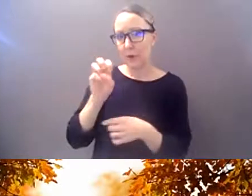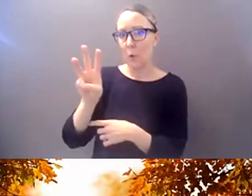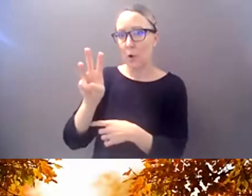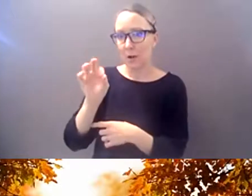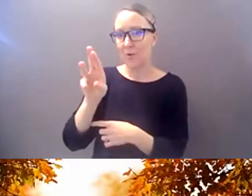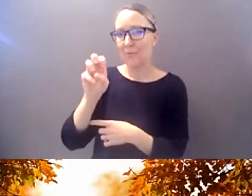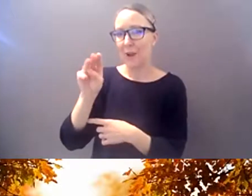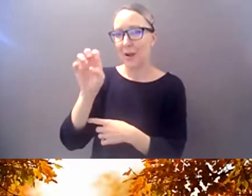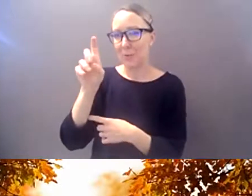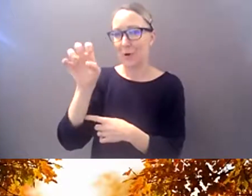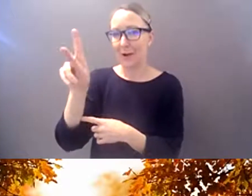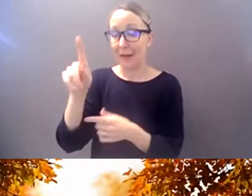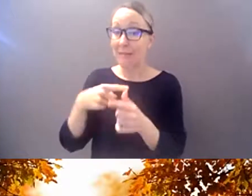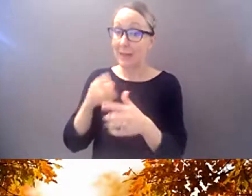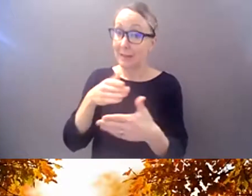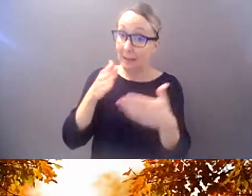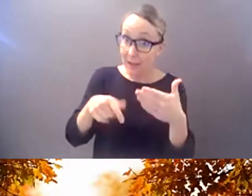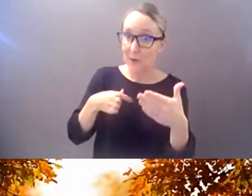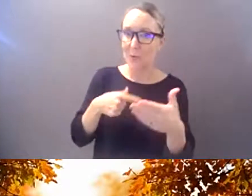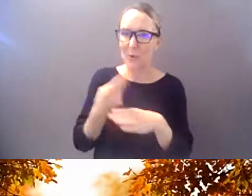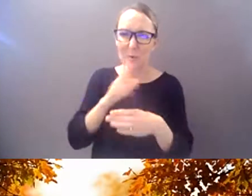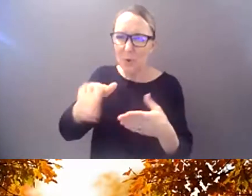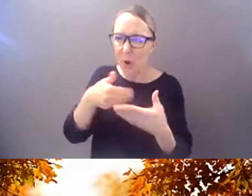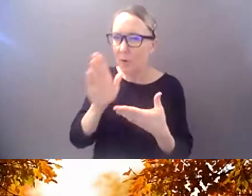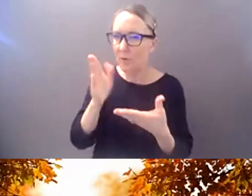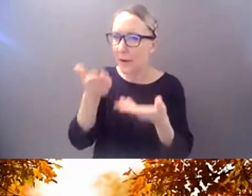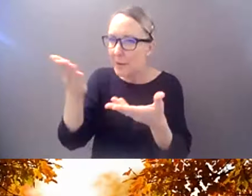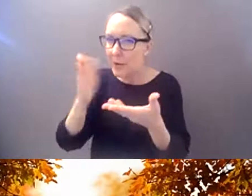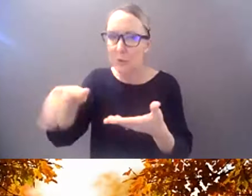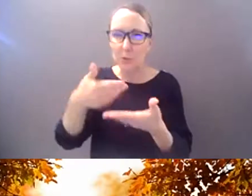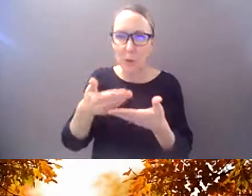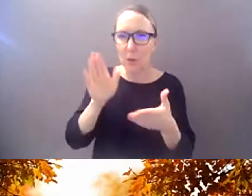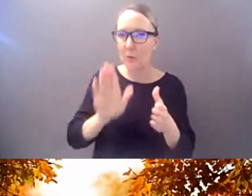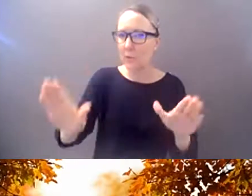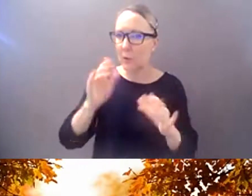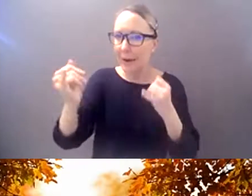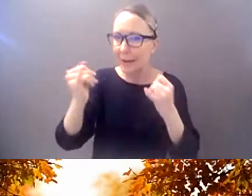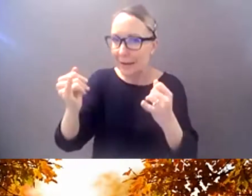we'll take all of your recommendations, compile them into a report, and then present them back to the group.